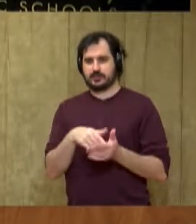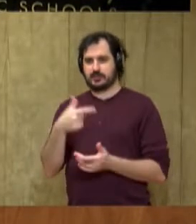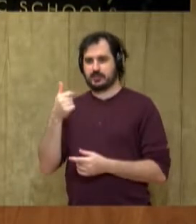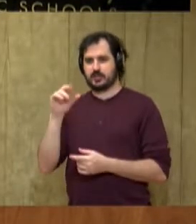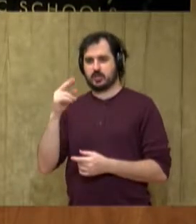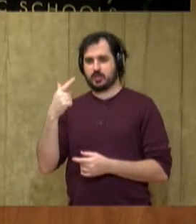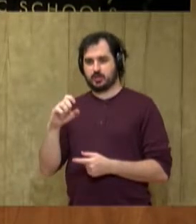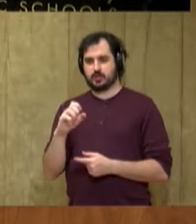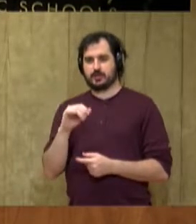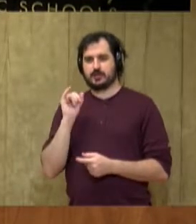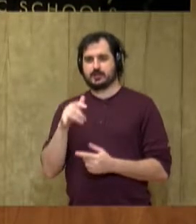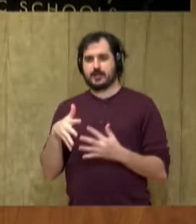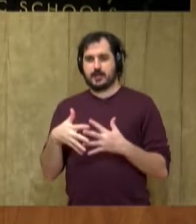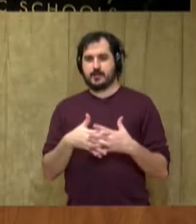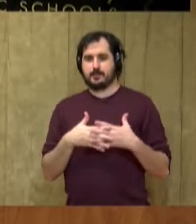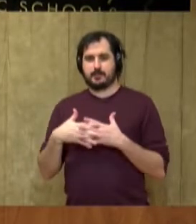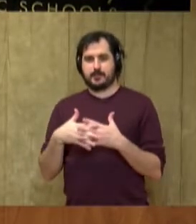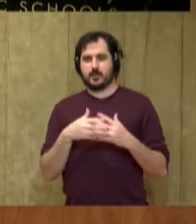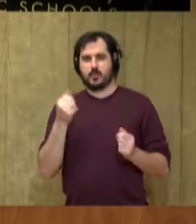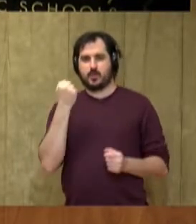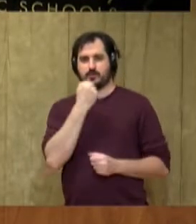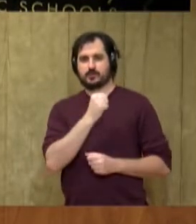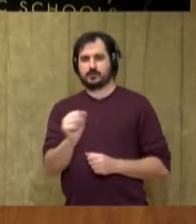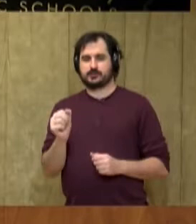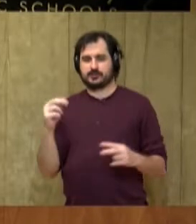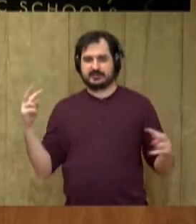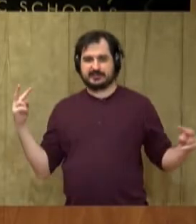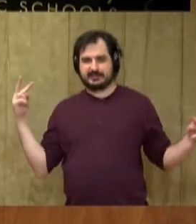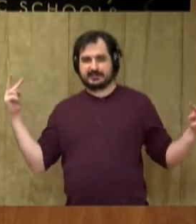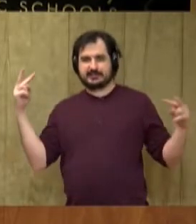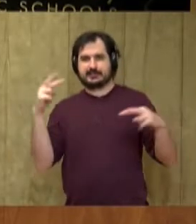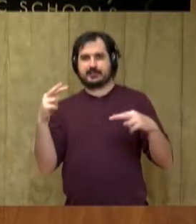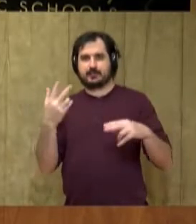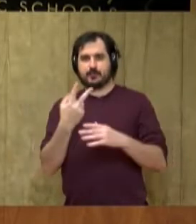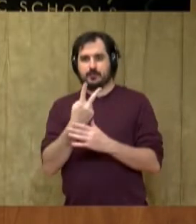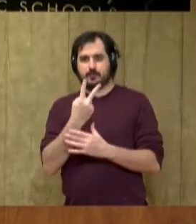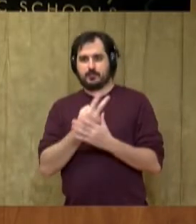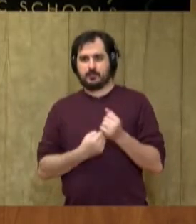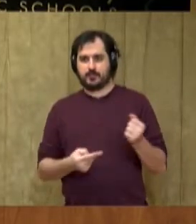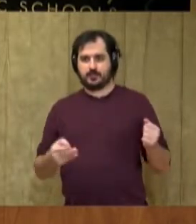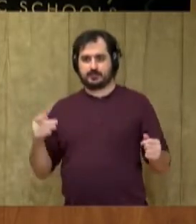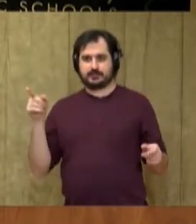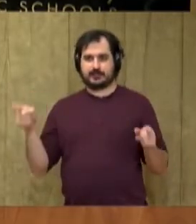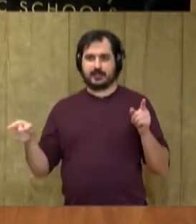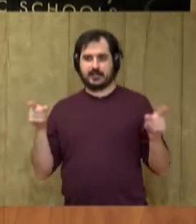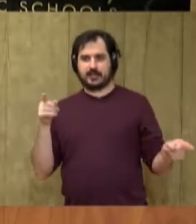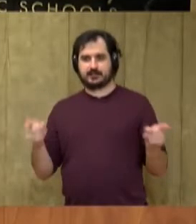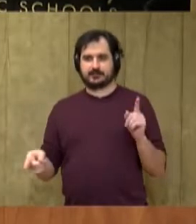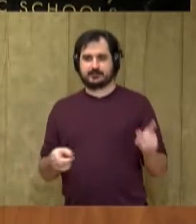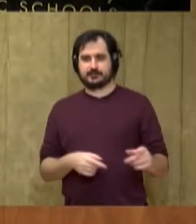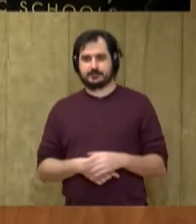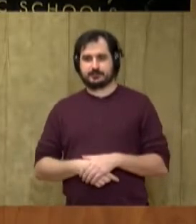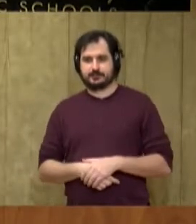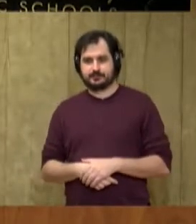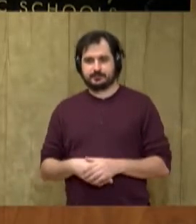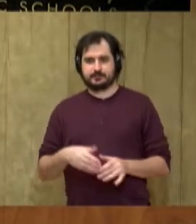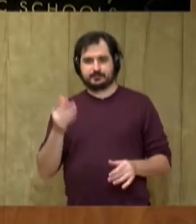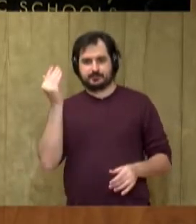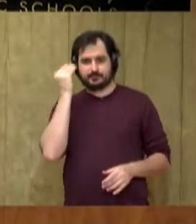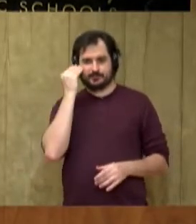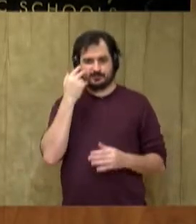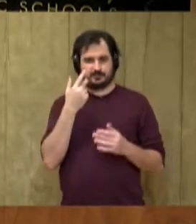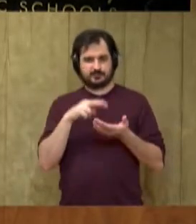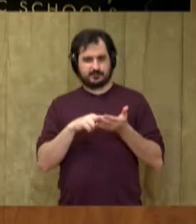Revolution as Seen from Both Sides by Rosalind Schnauzer, okay? George versus George, do you know what